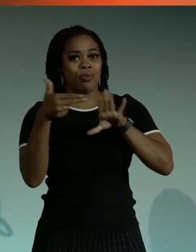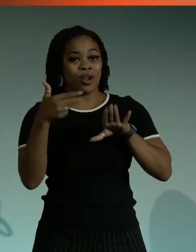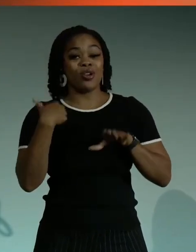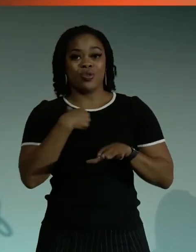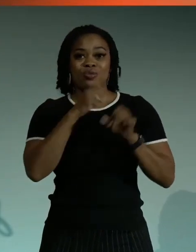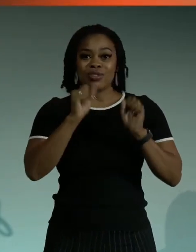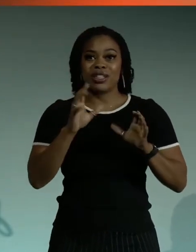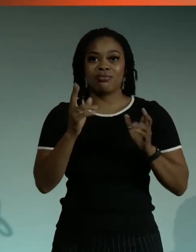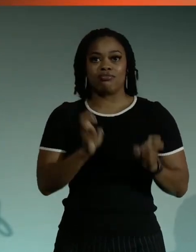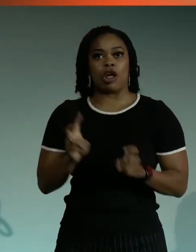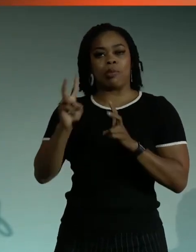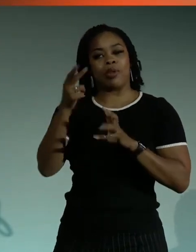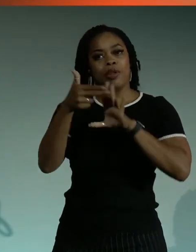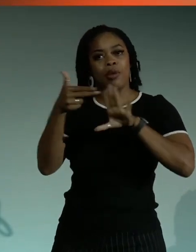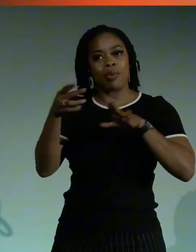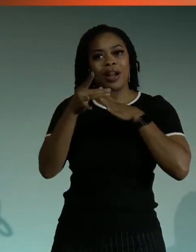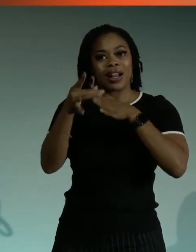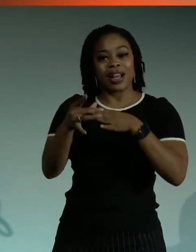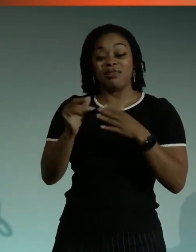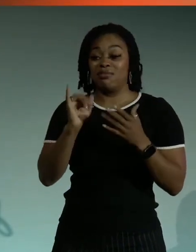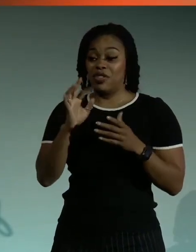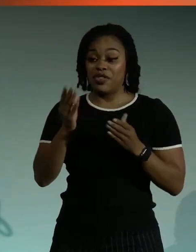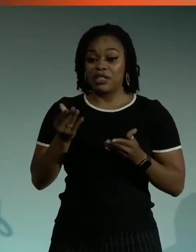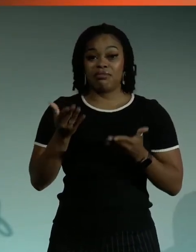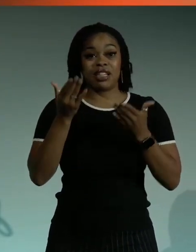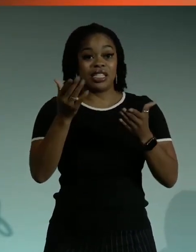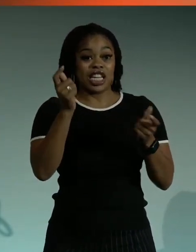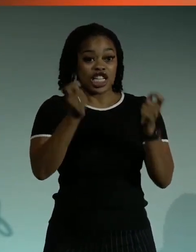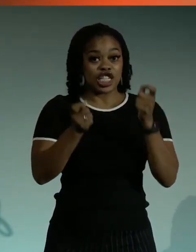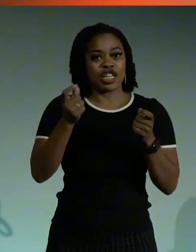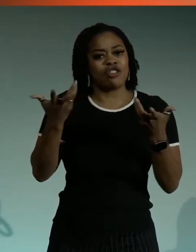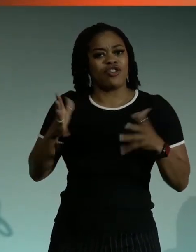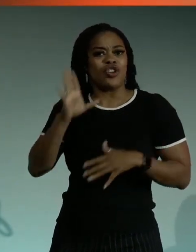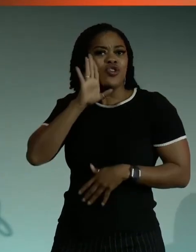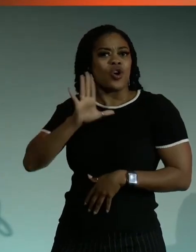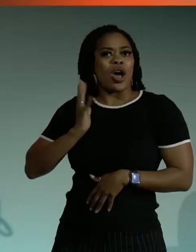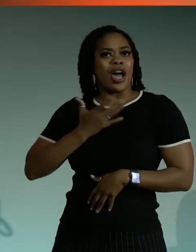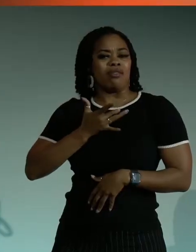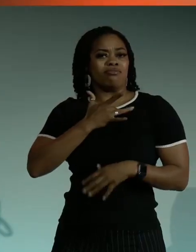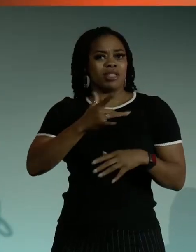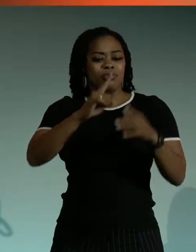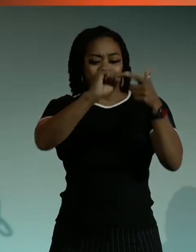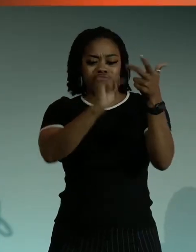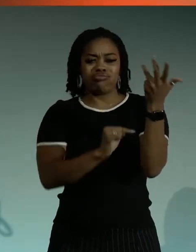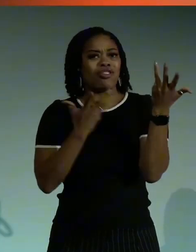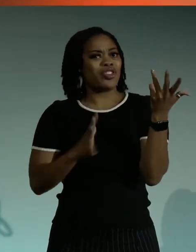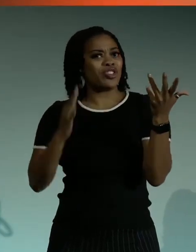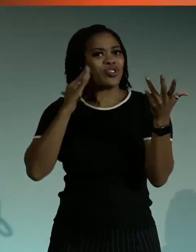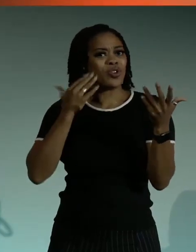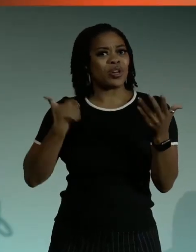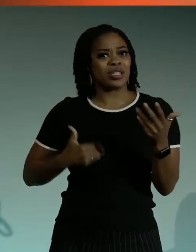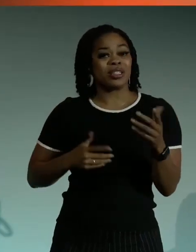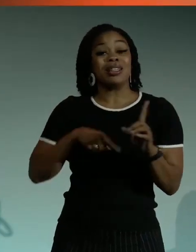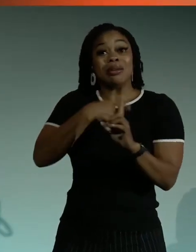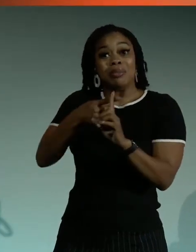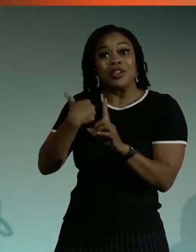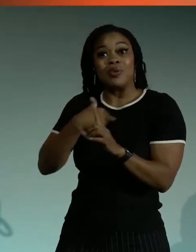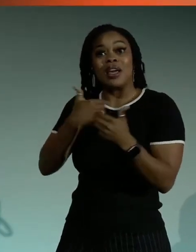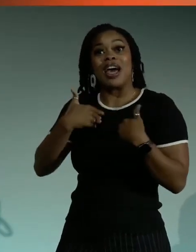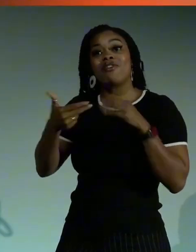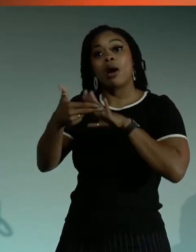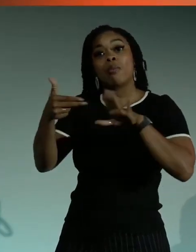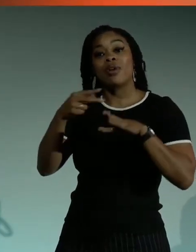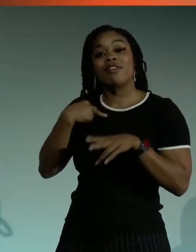brand guidelines. So when it's suggesting changes, it knows our fonts, it knows our hex codes, but also we included our brand voice document,